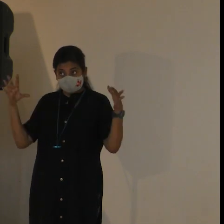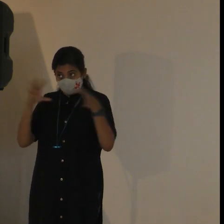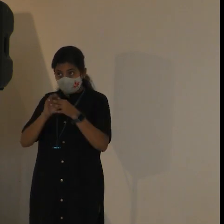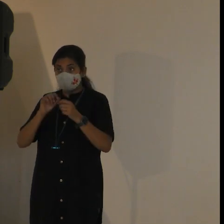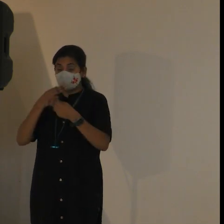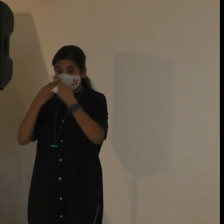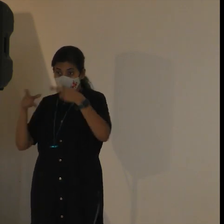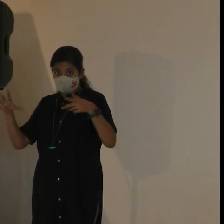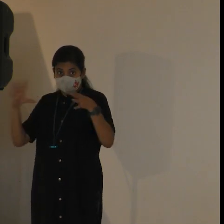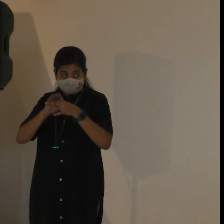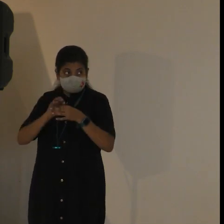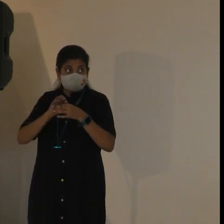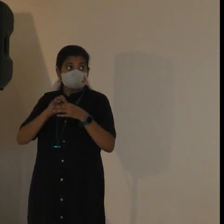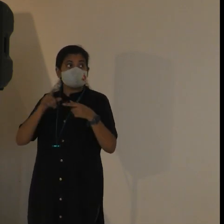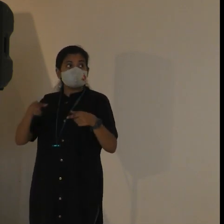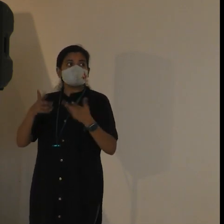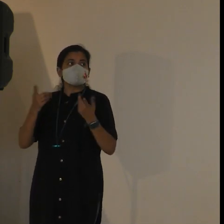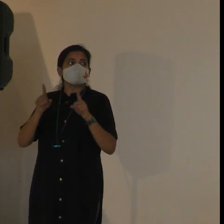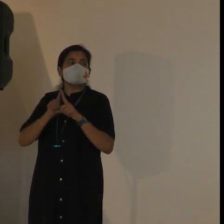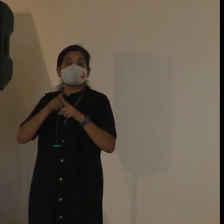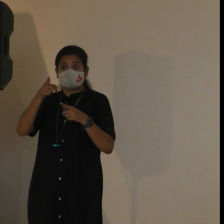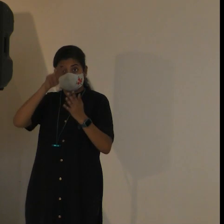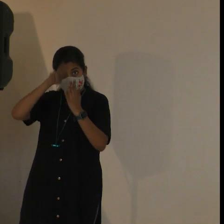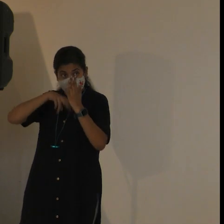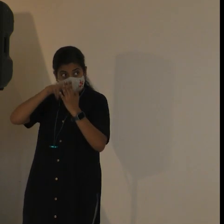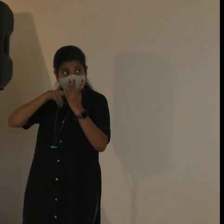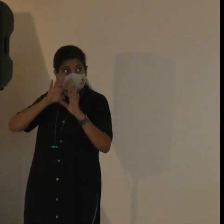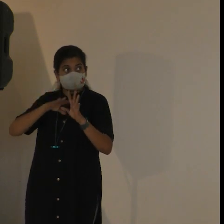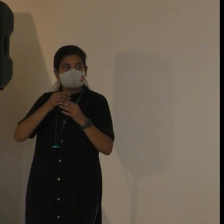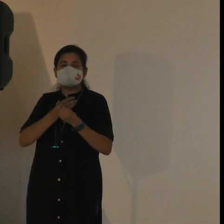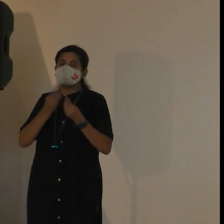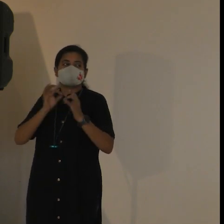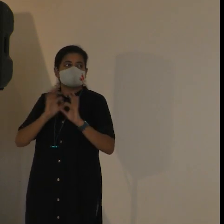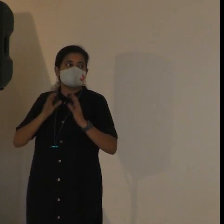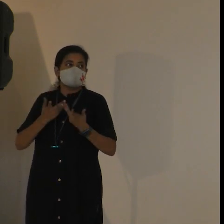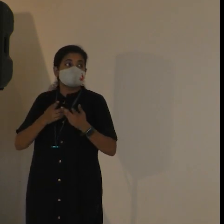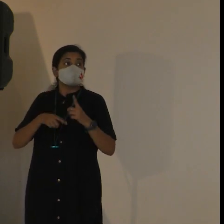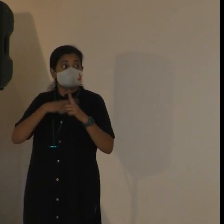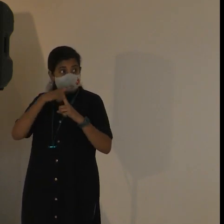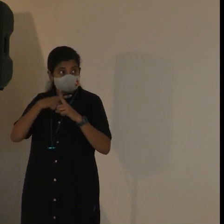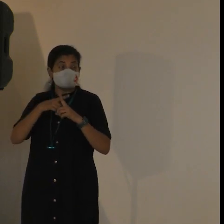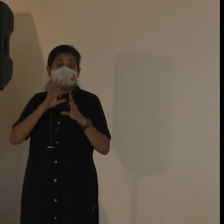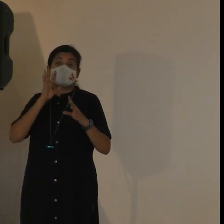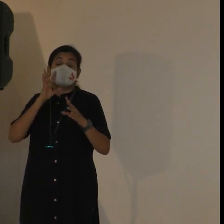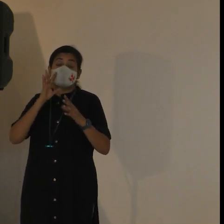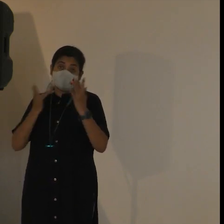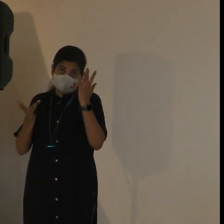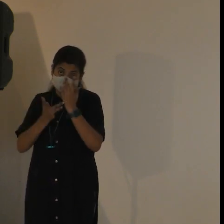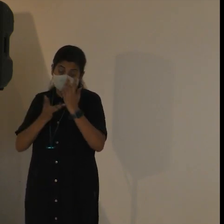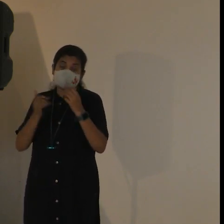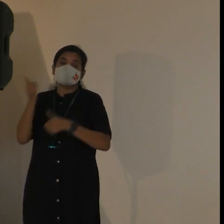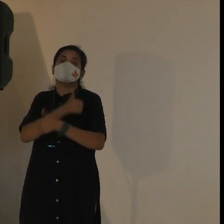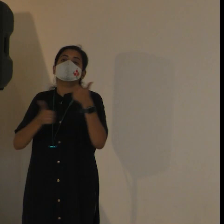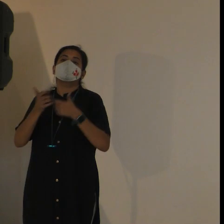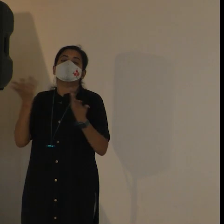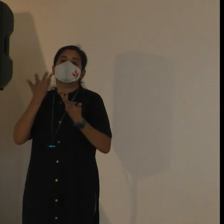his story, and it doesn't just read off like a LinkedIn page or something like that. And the technical challenges